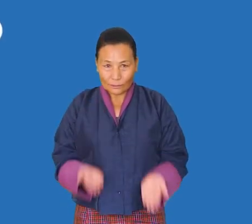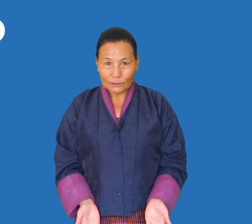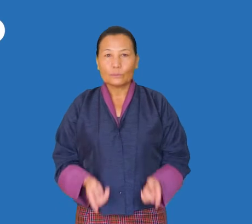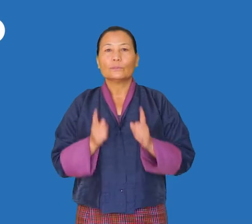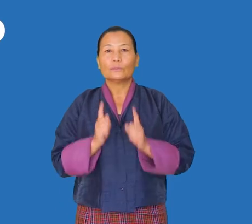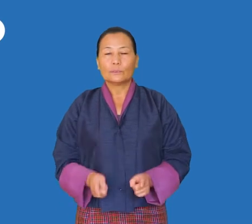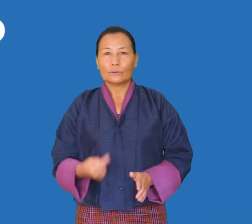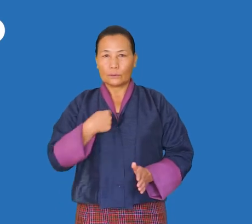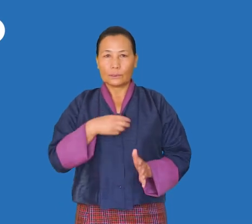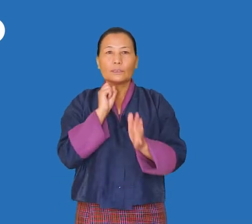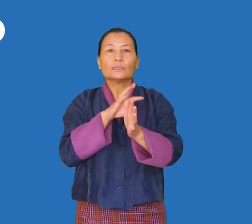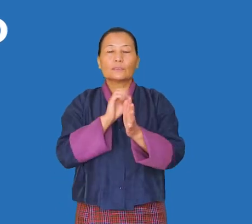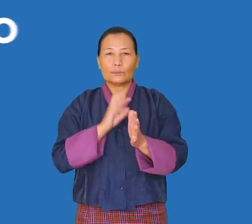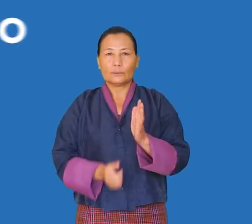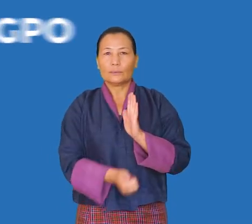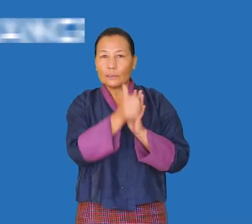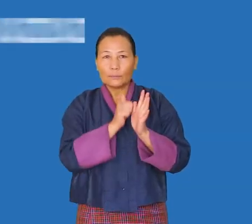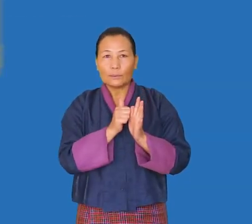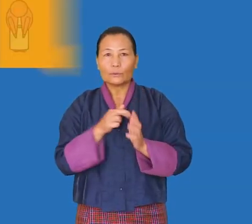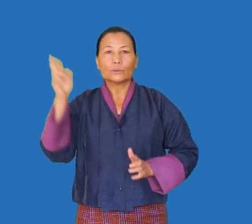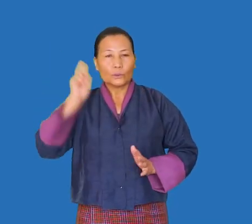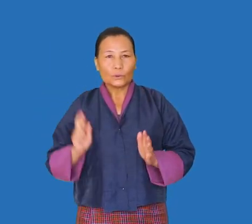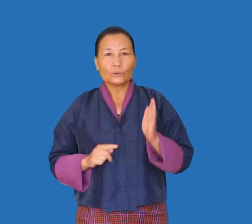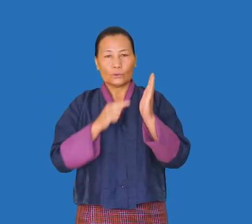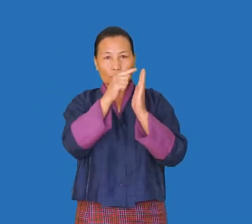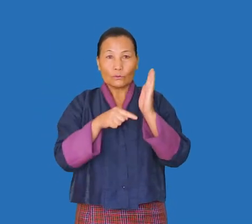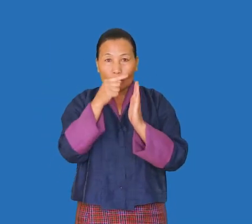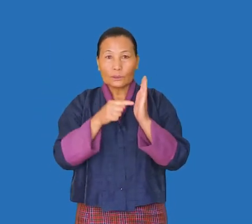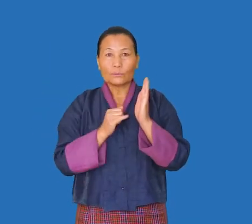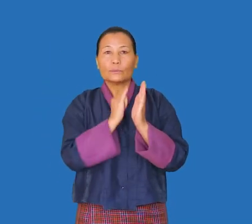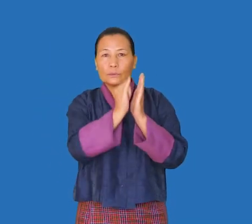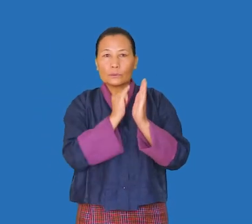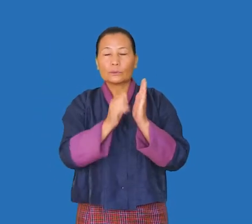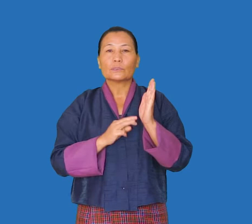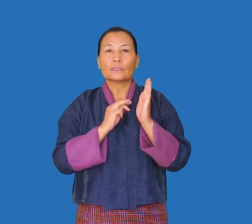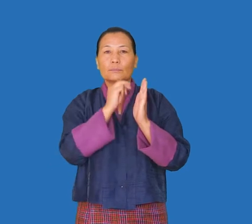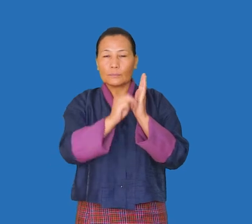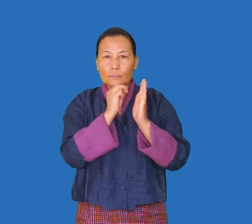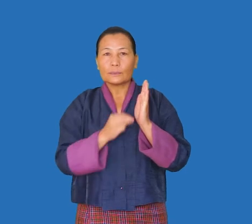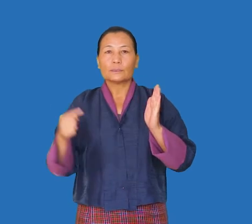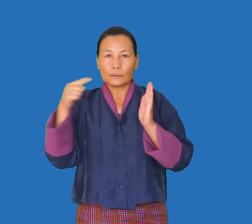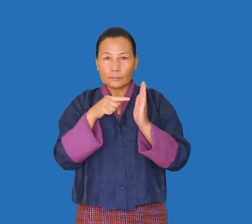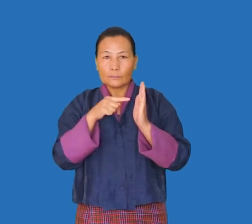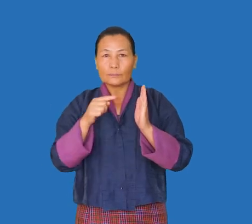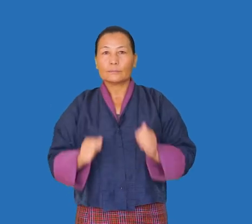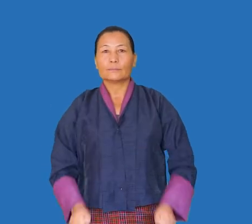Kuzu Zampo, and welcome to the session on social media guidelines.